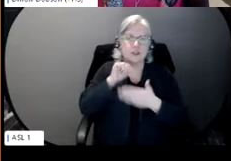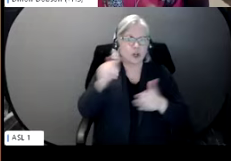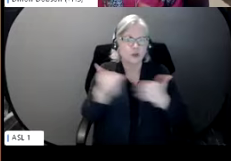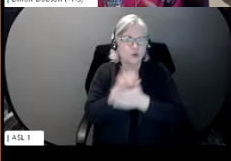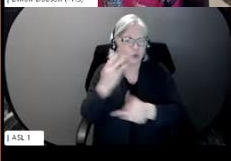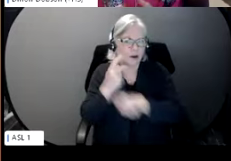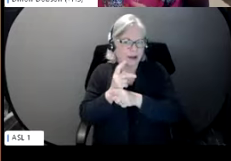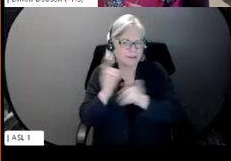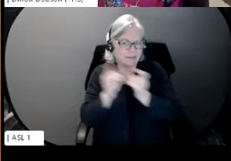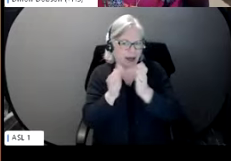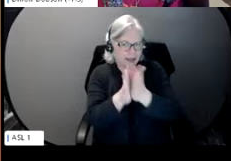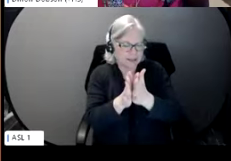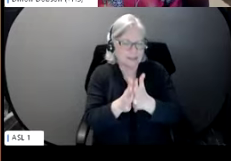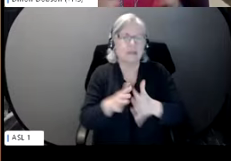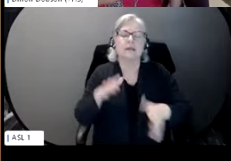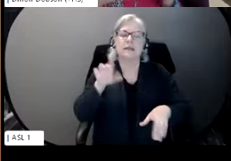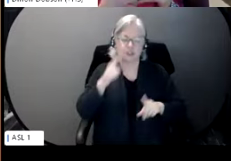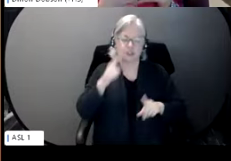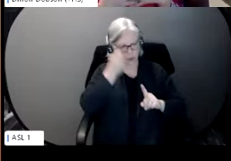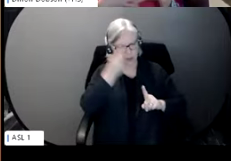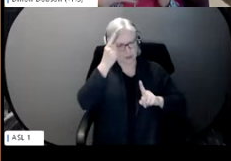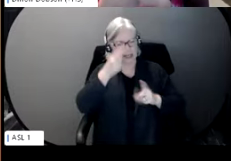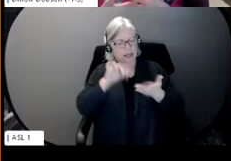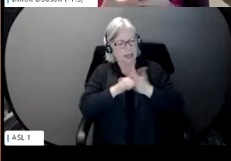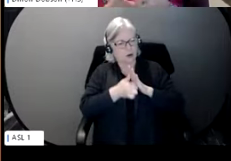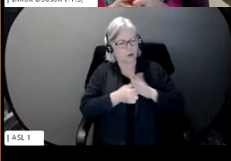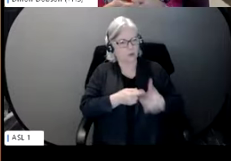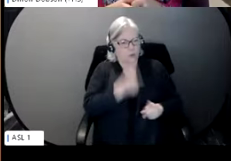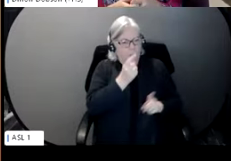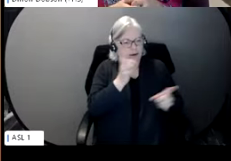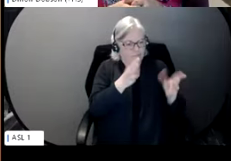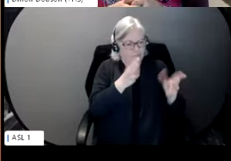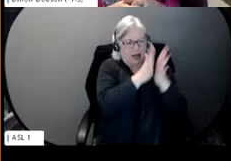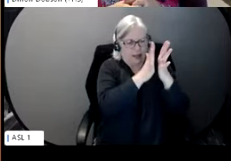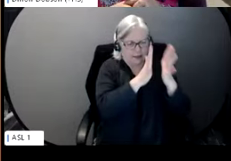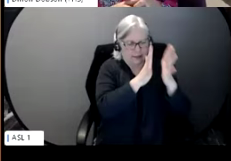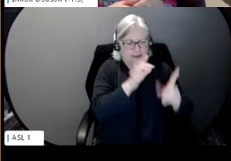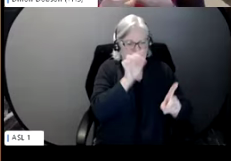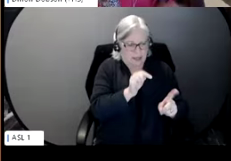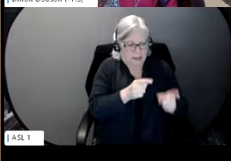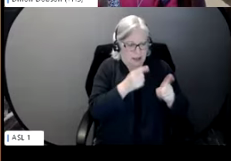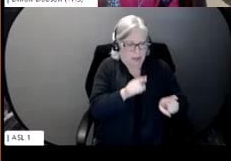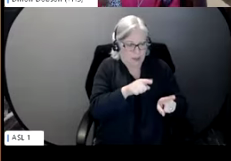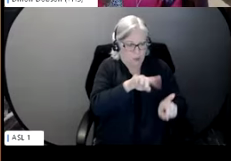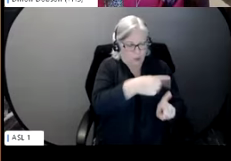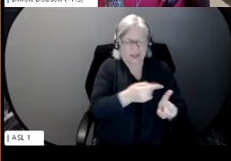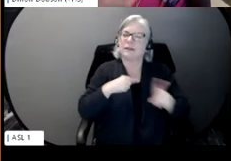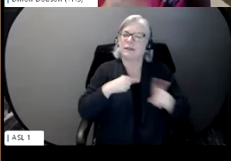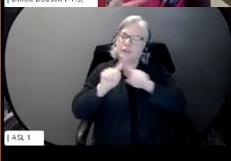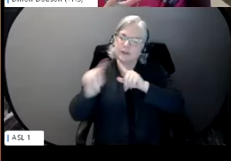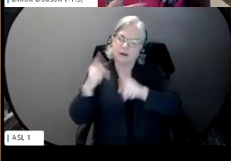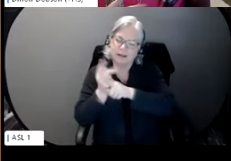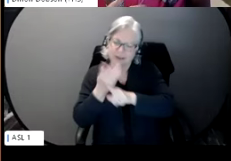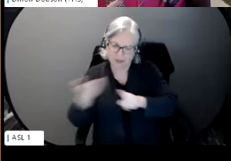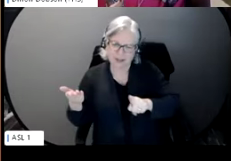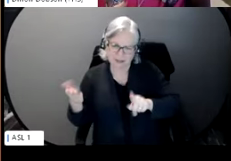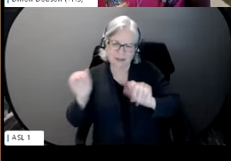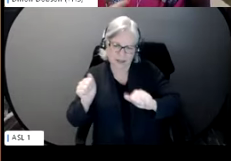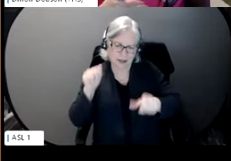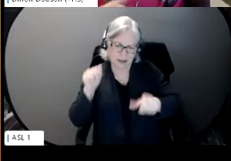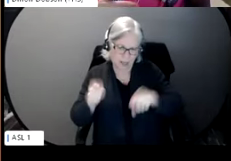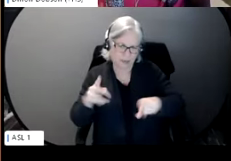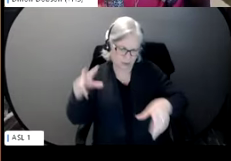understand how different forms of harm can occur together, especially within the same household. And so while the bond between a guardian and animal, as I've talked a lot